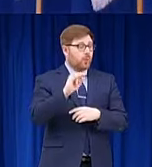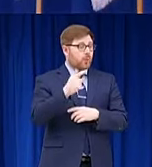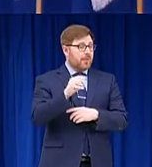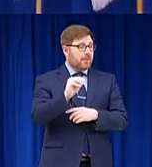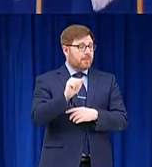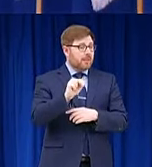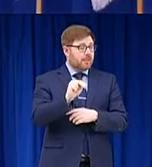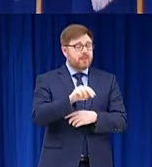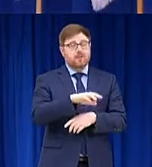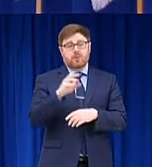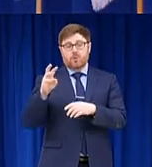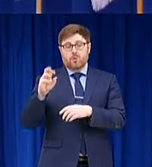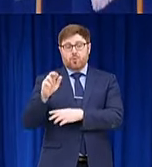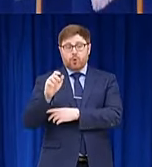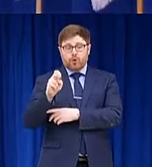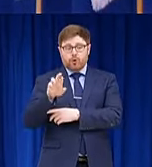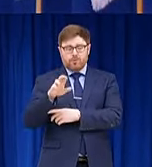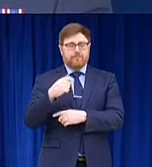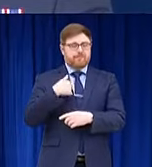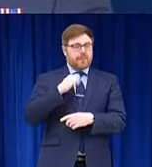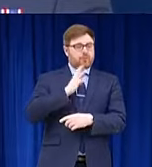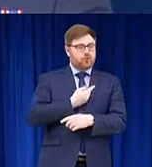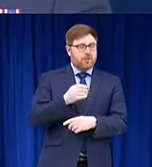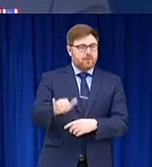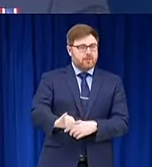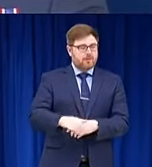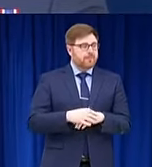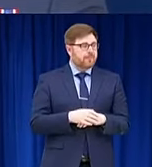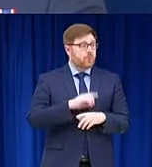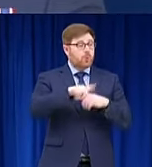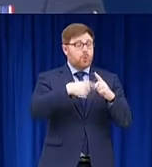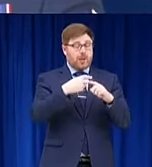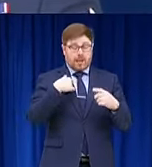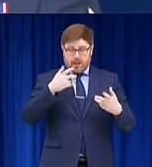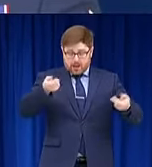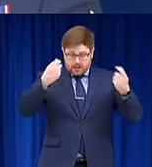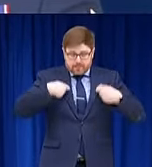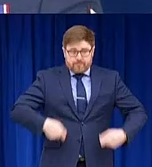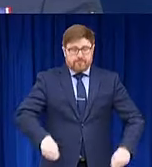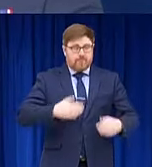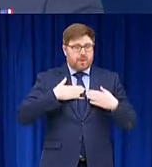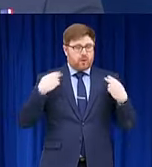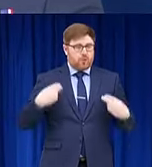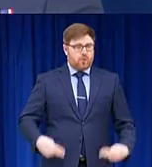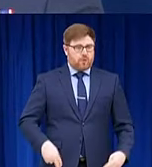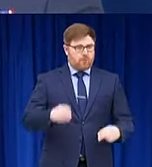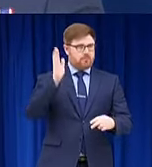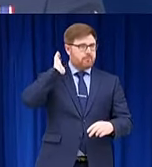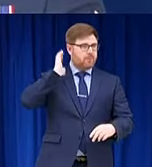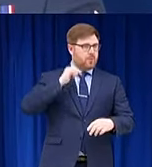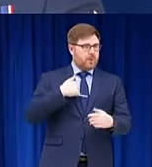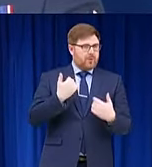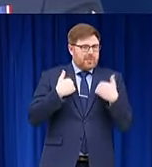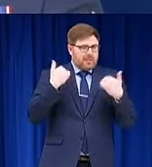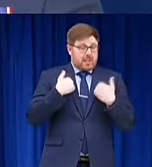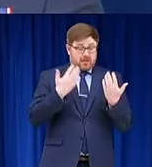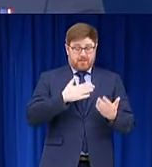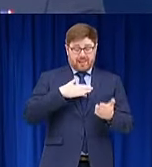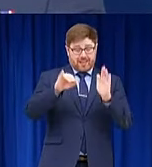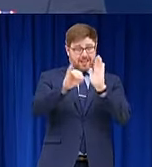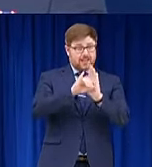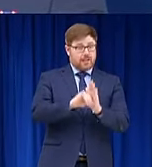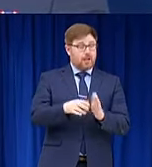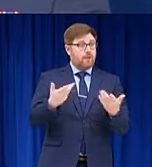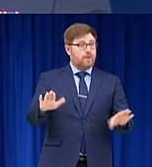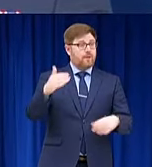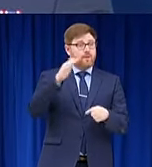am also transgender. When I first put on the uniform, like many young airmen, I had no idea who I was. I only knew that I